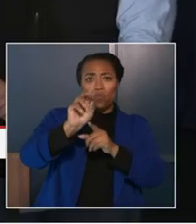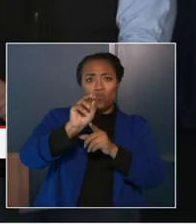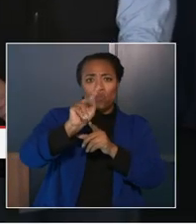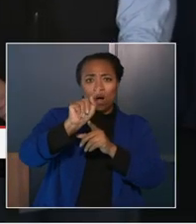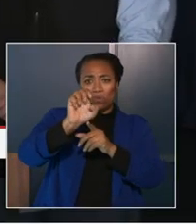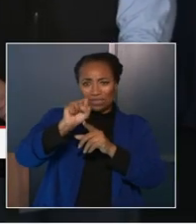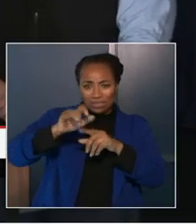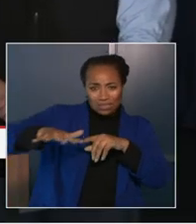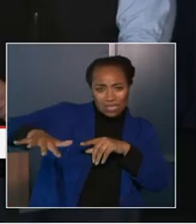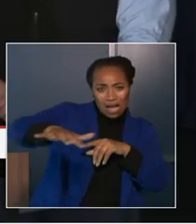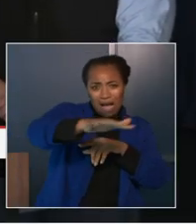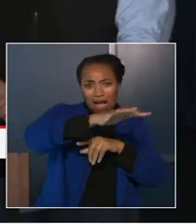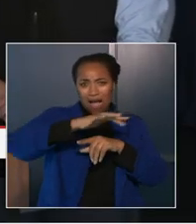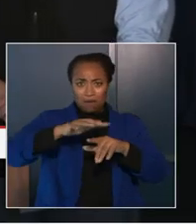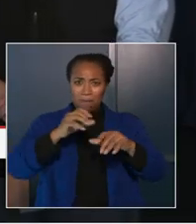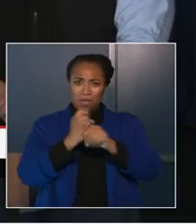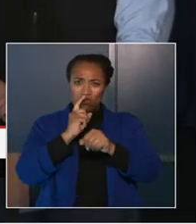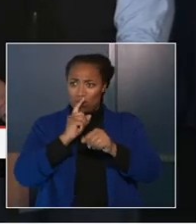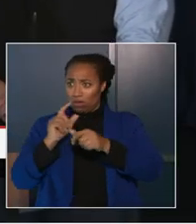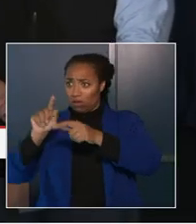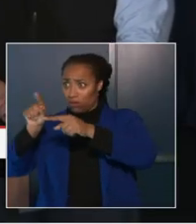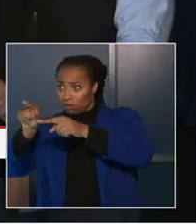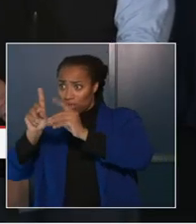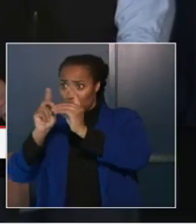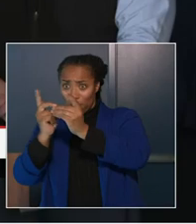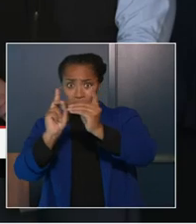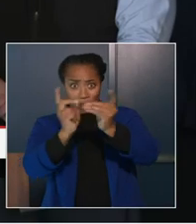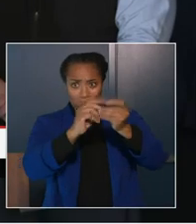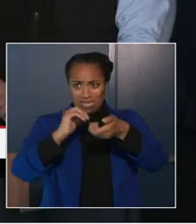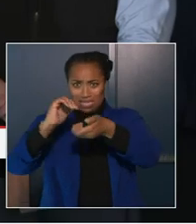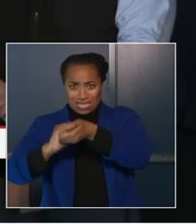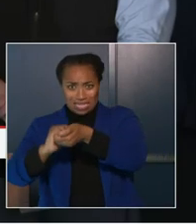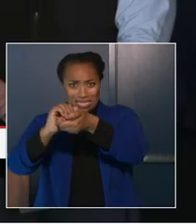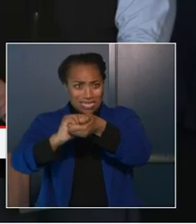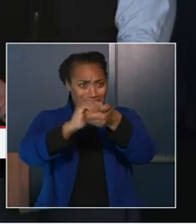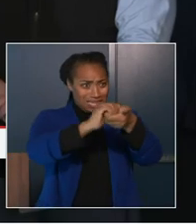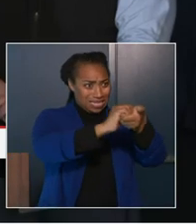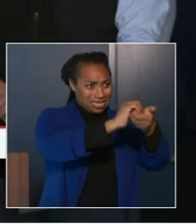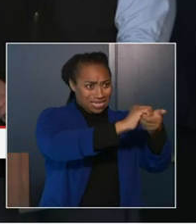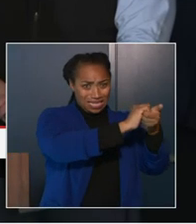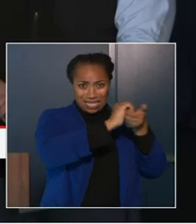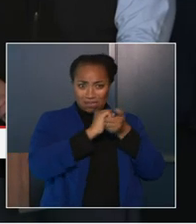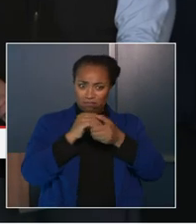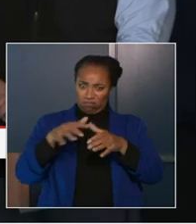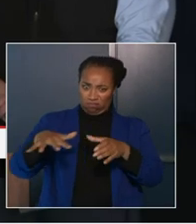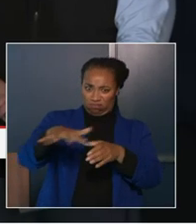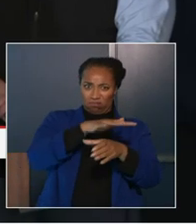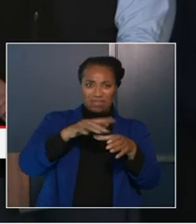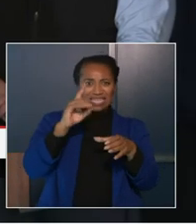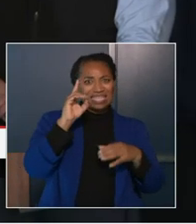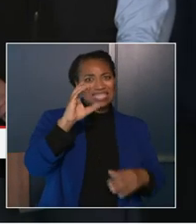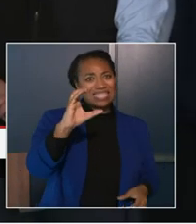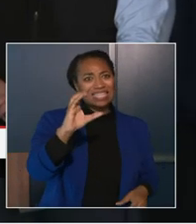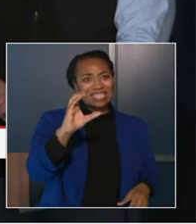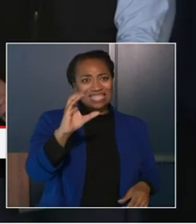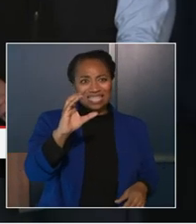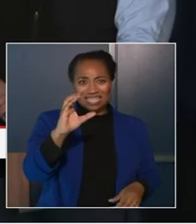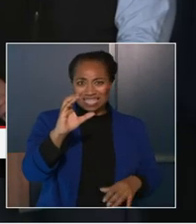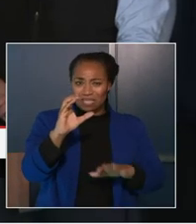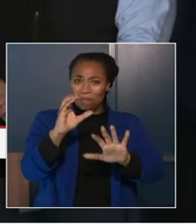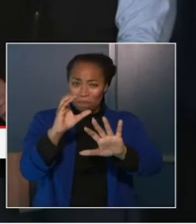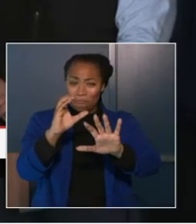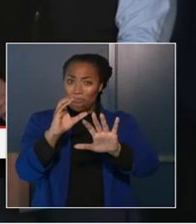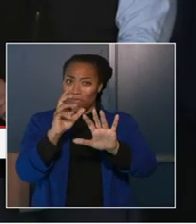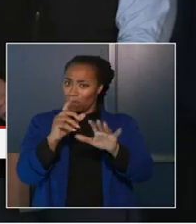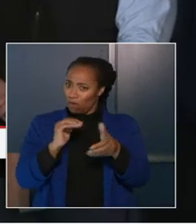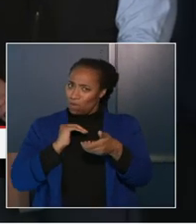Montgomery, Prince George's, Alexandria, Arlington, all of our partners. We could reduce, depending on conditions, down to severe and worst case